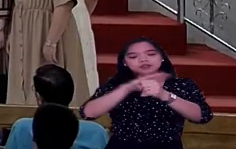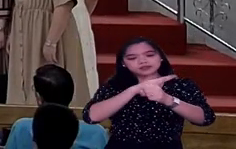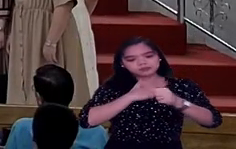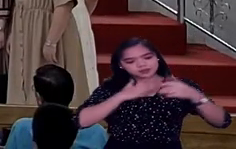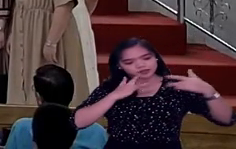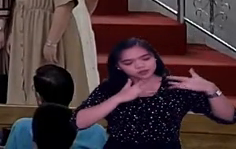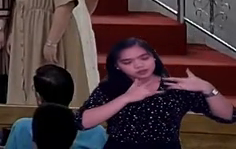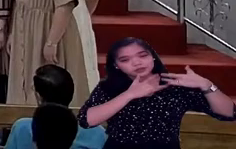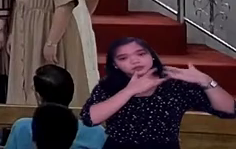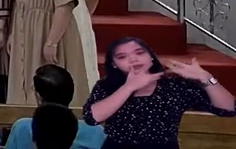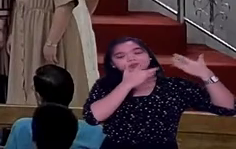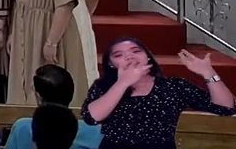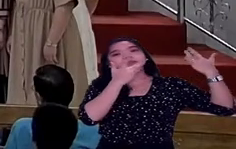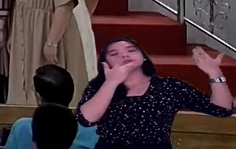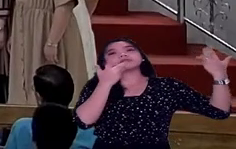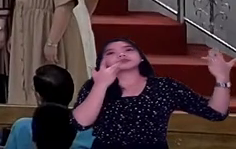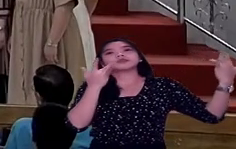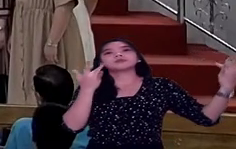mornings filled my heart.